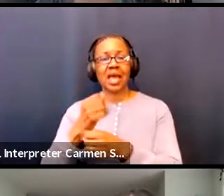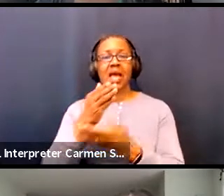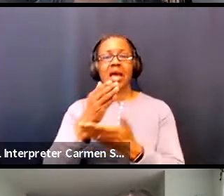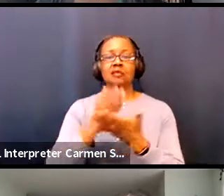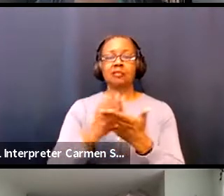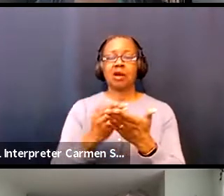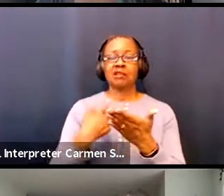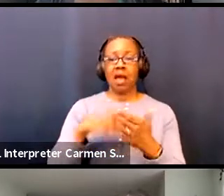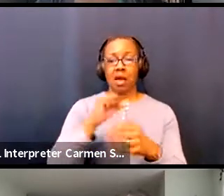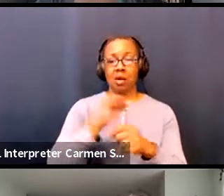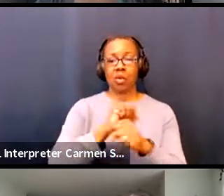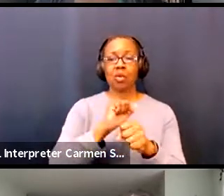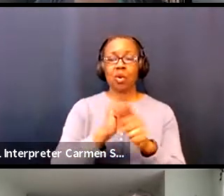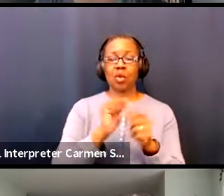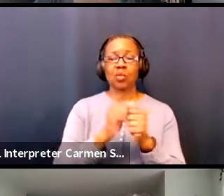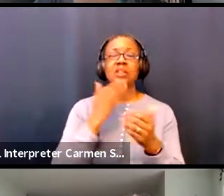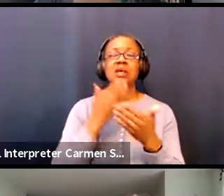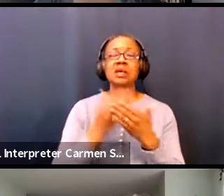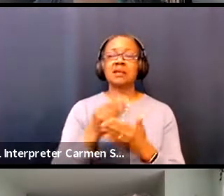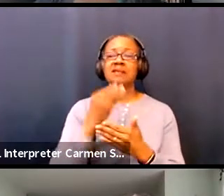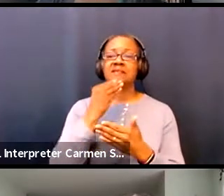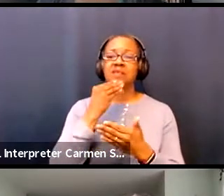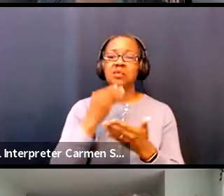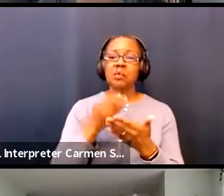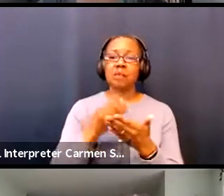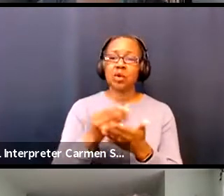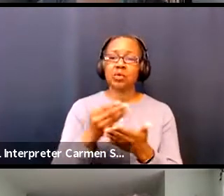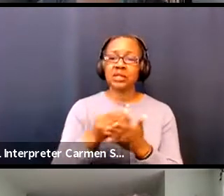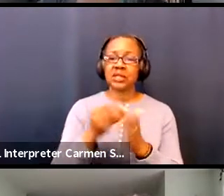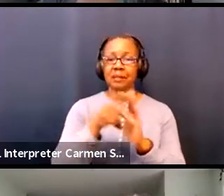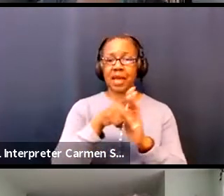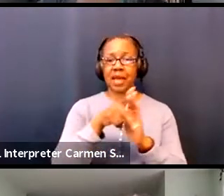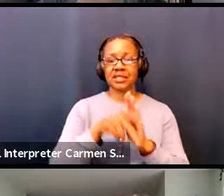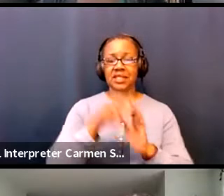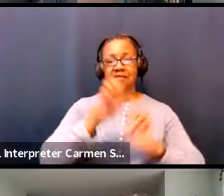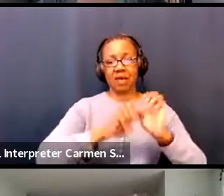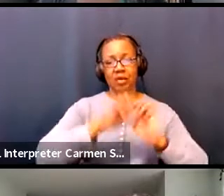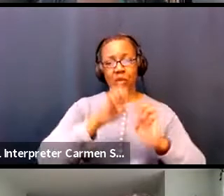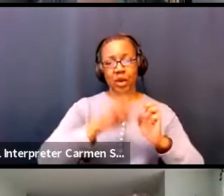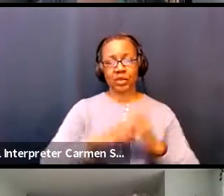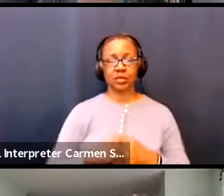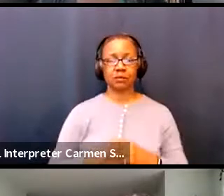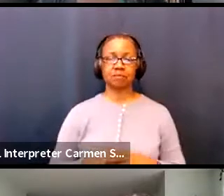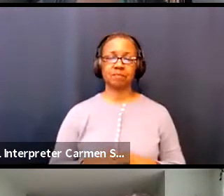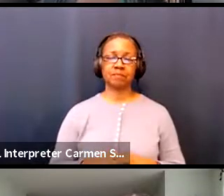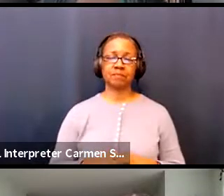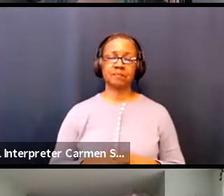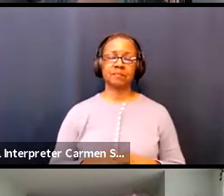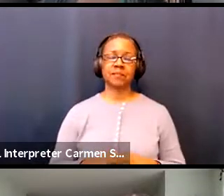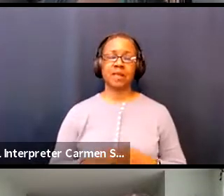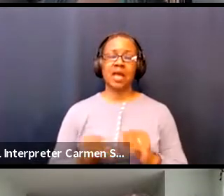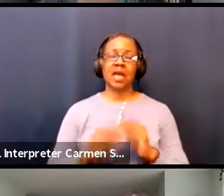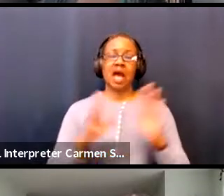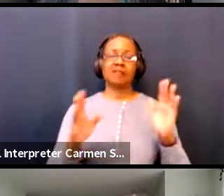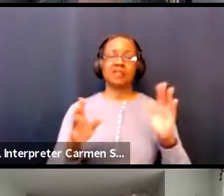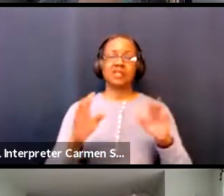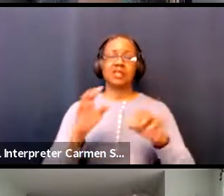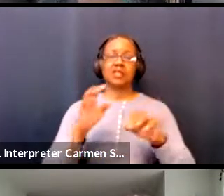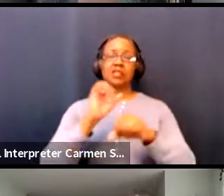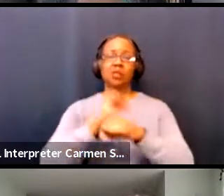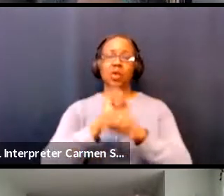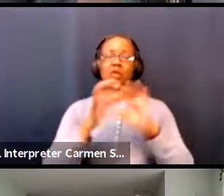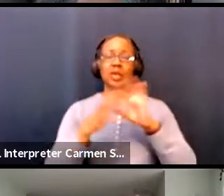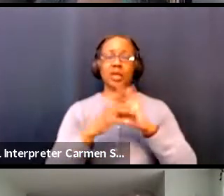our work with the Good Food Purchasing Policy evaluation. Obviously, the work on cold storage is